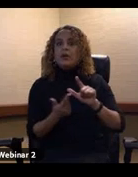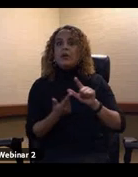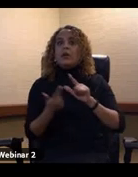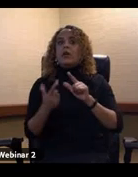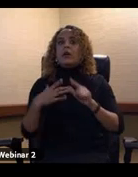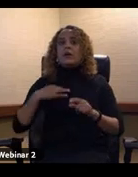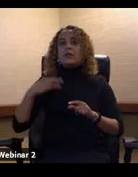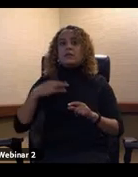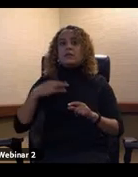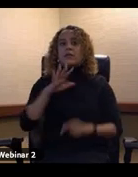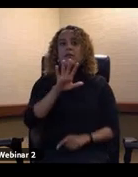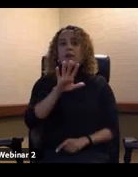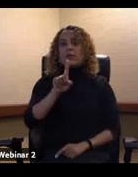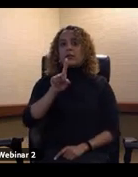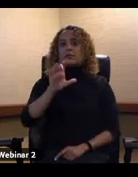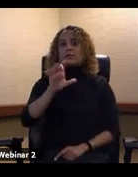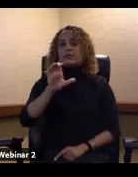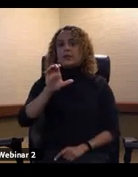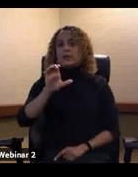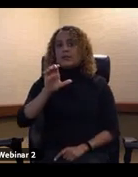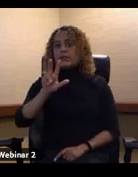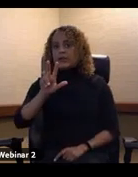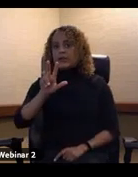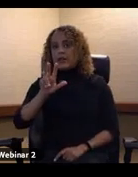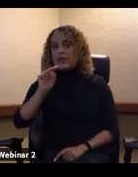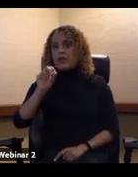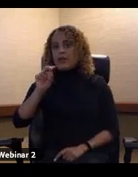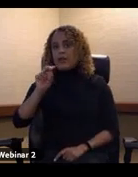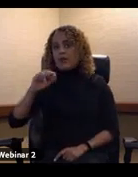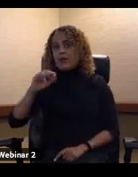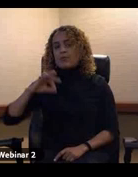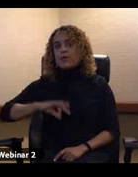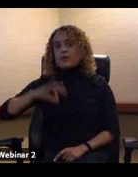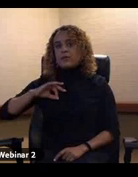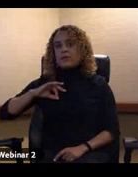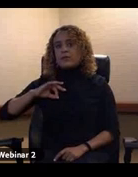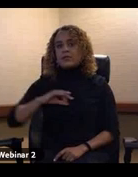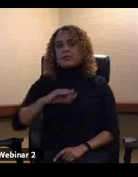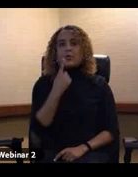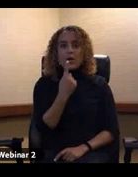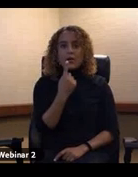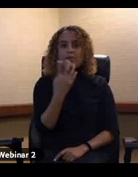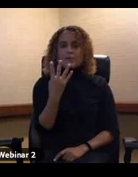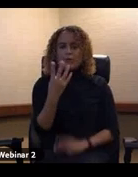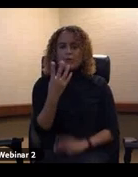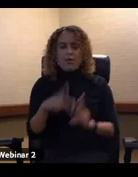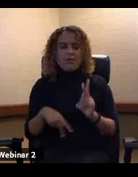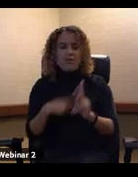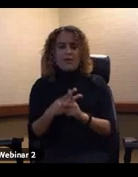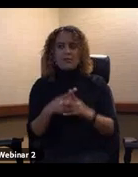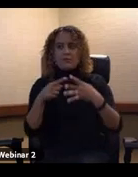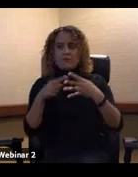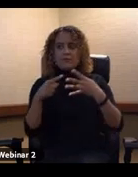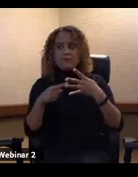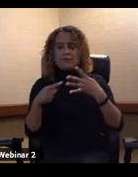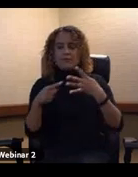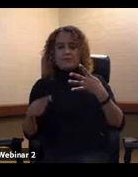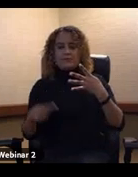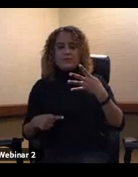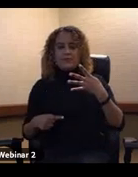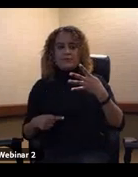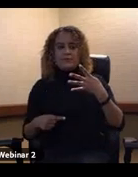All applicants must be a registered 501c3 nonprofit that are one of these 4 types. There is no other